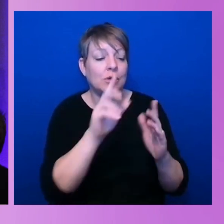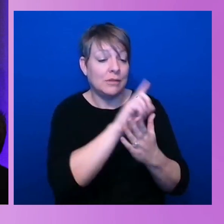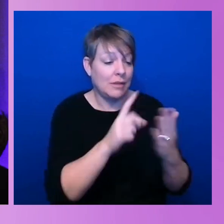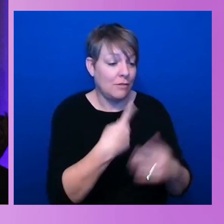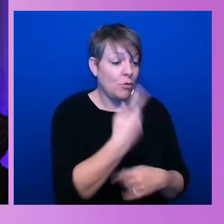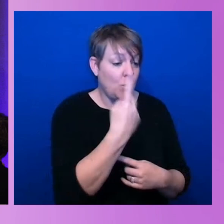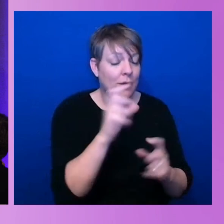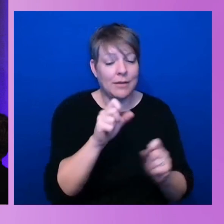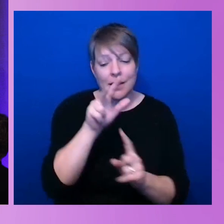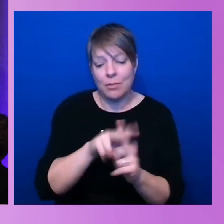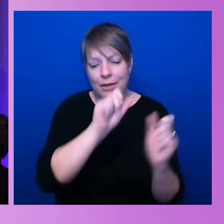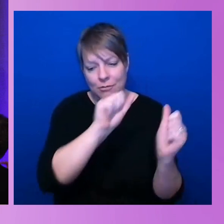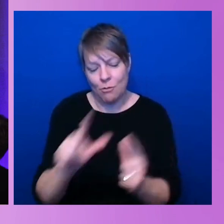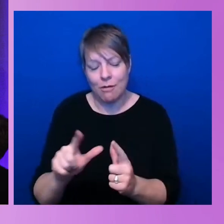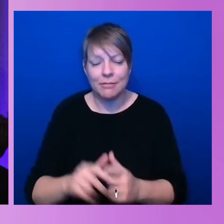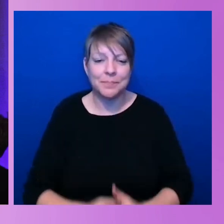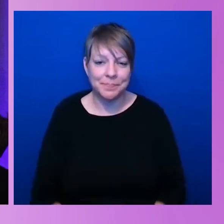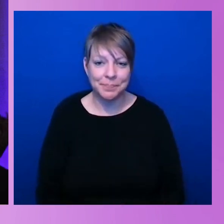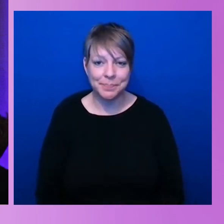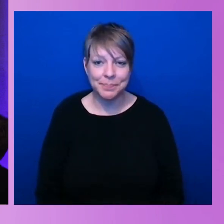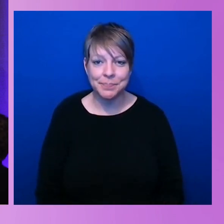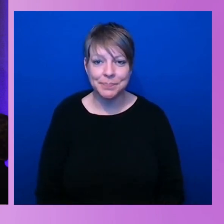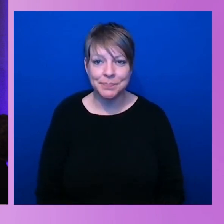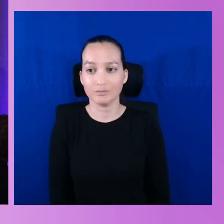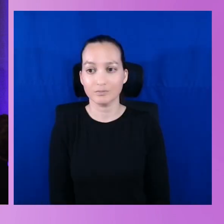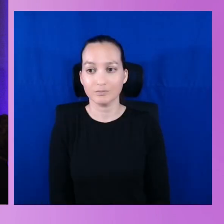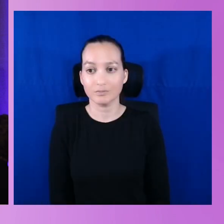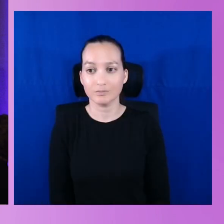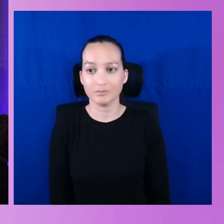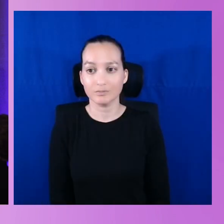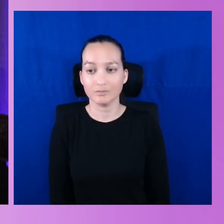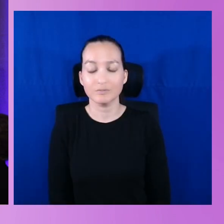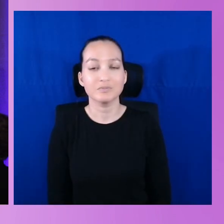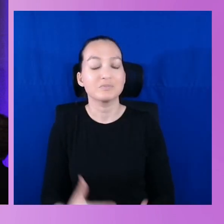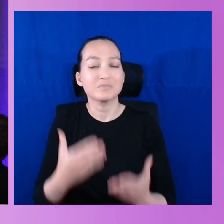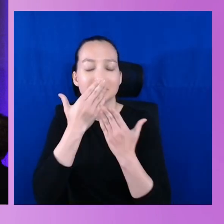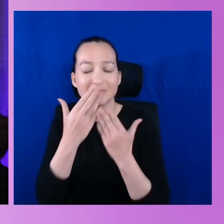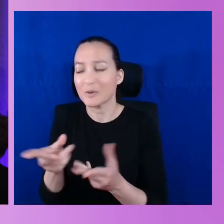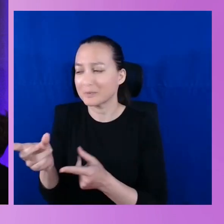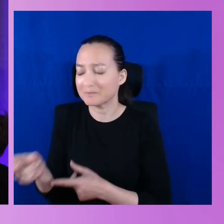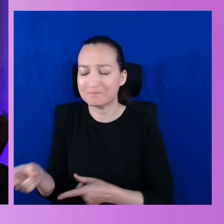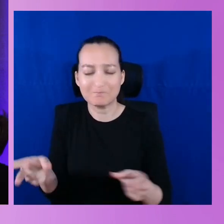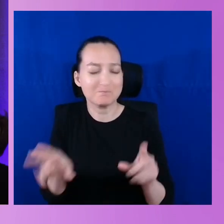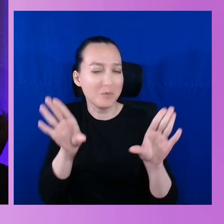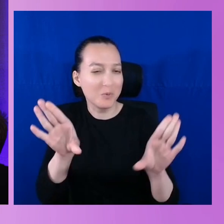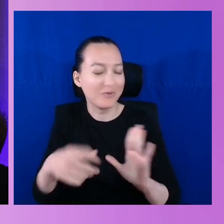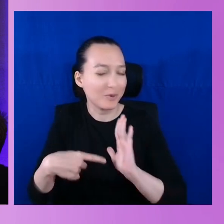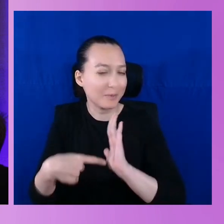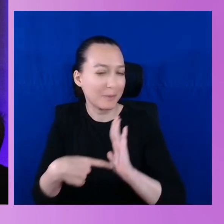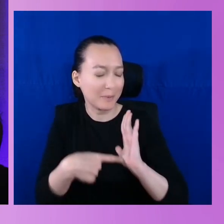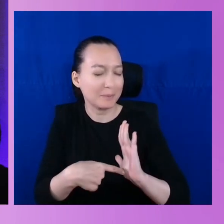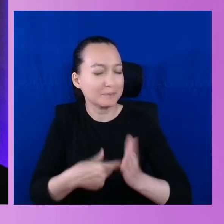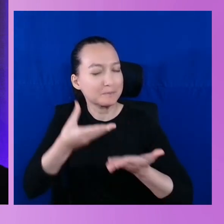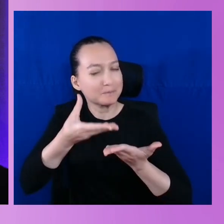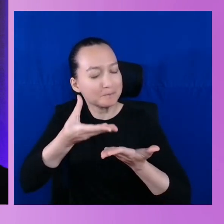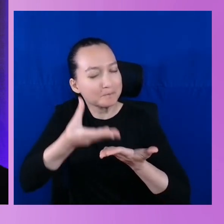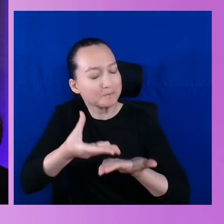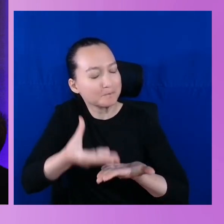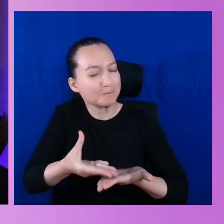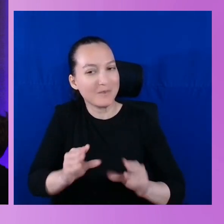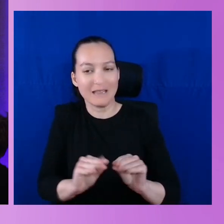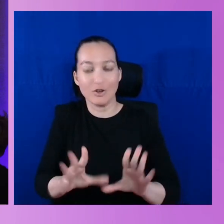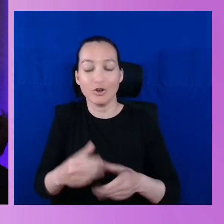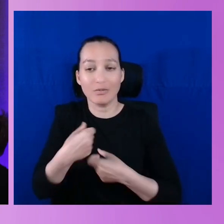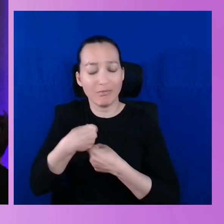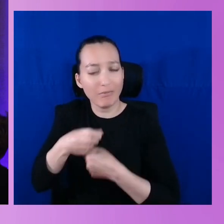Yeah. Absolutely, absolutely. Thank you both for sharing all of those great examples. It is evident that when we create